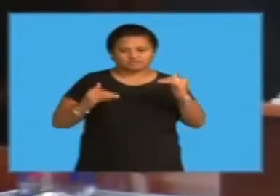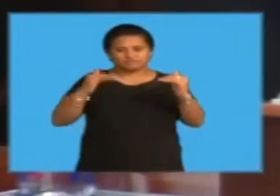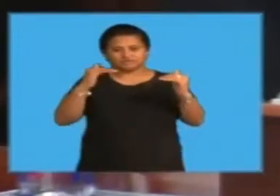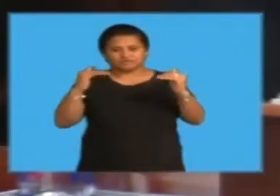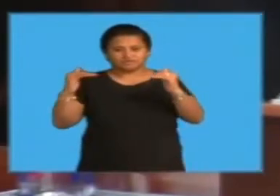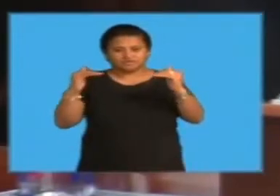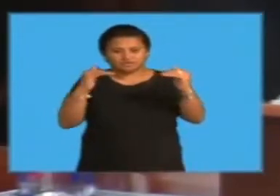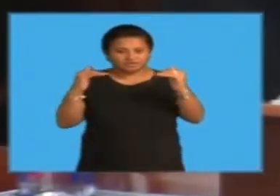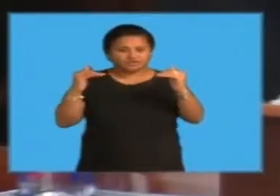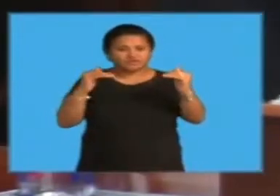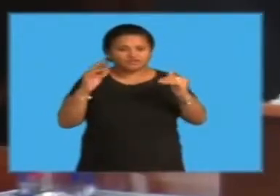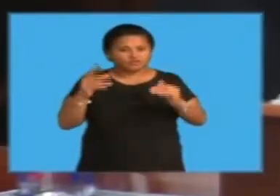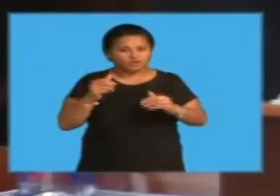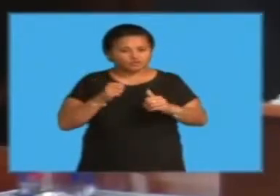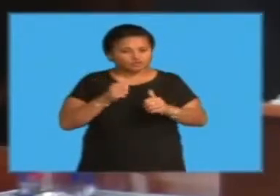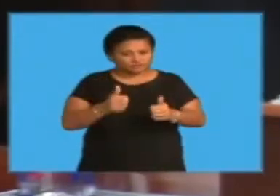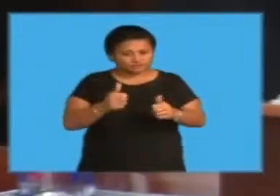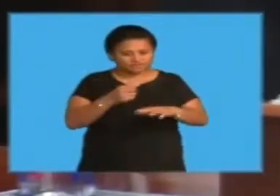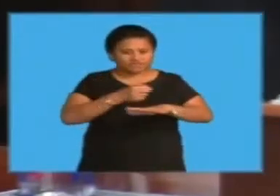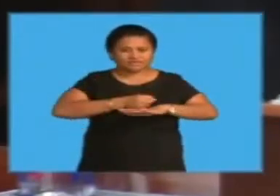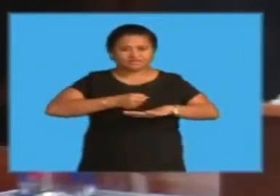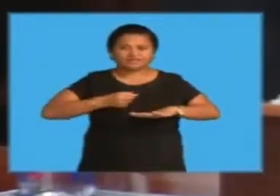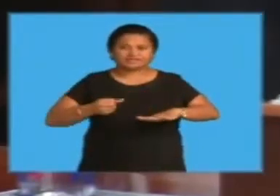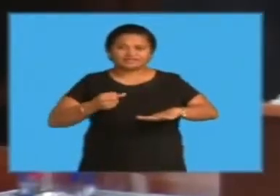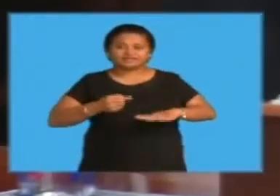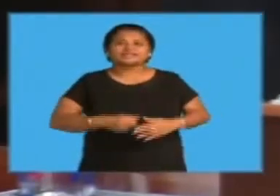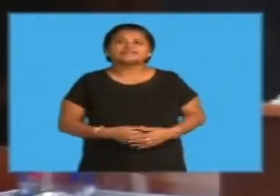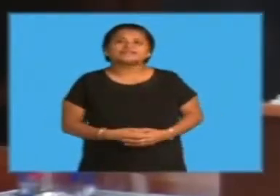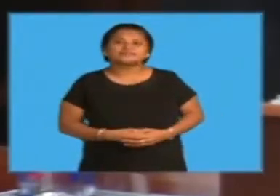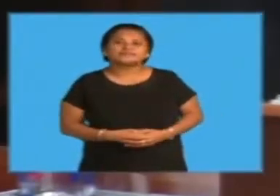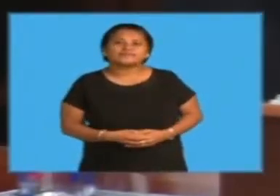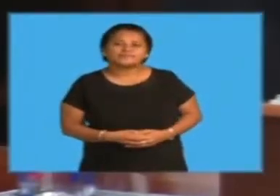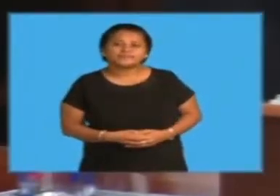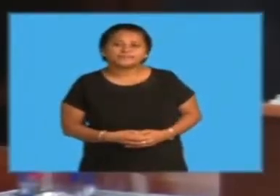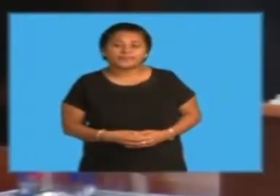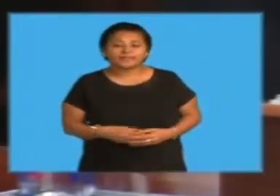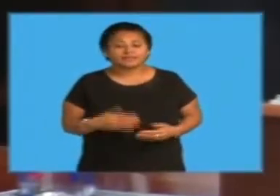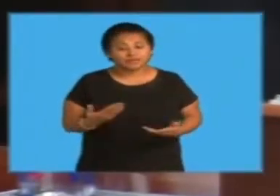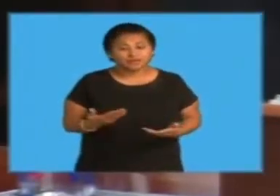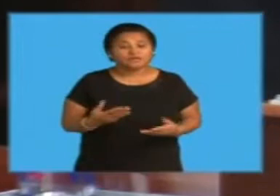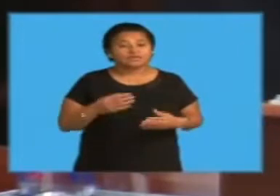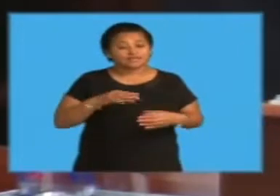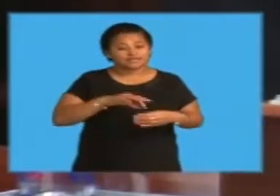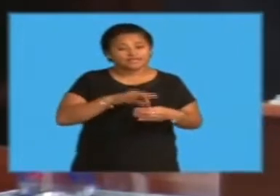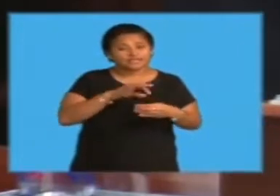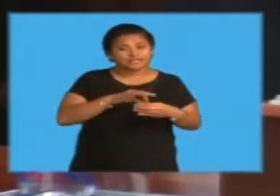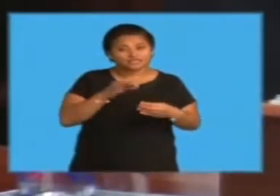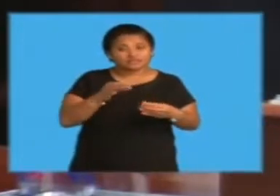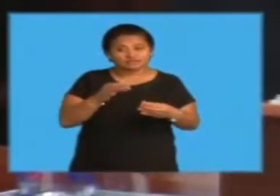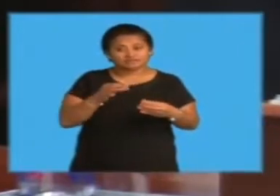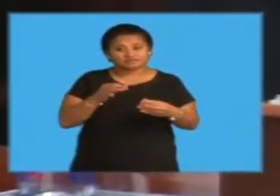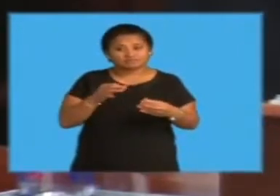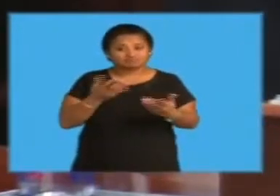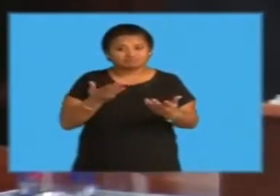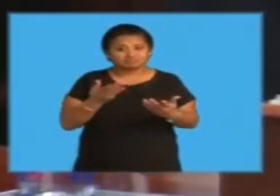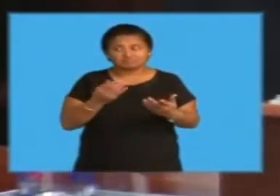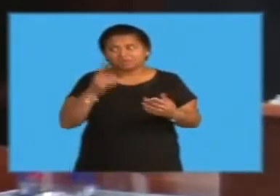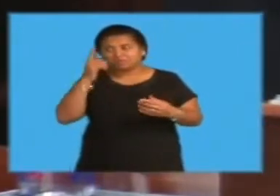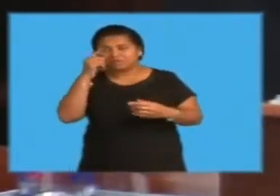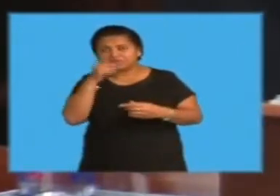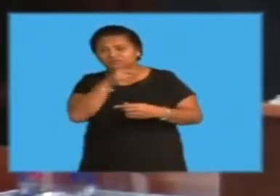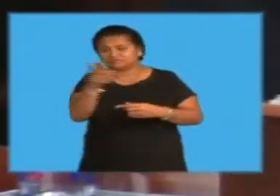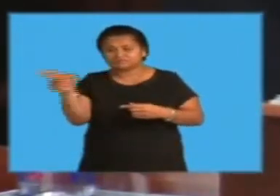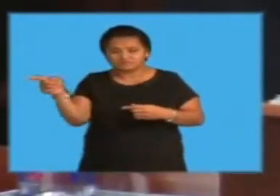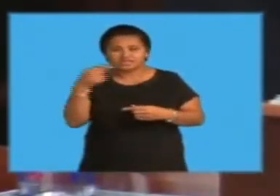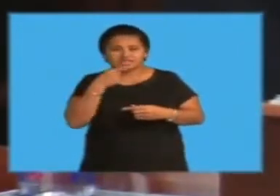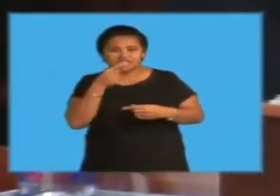governance. But it is sad truth that elections are used to extenuate political differences. Each party will